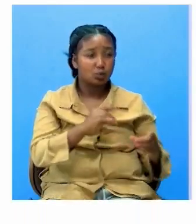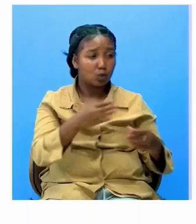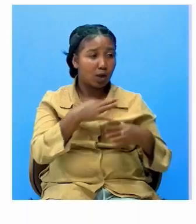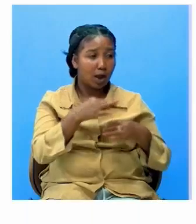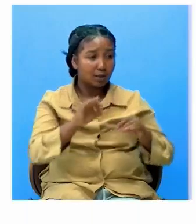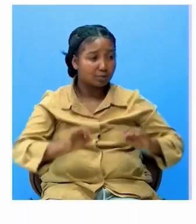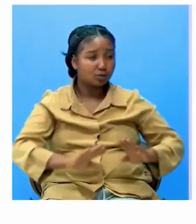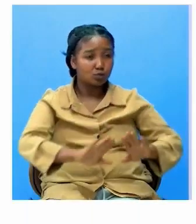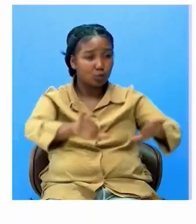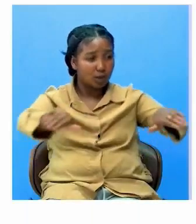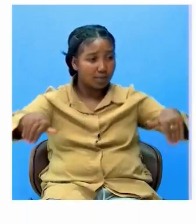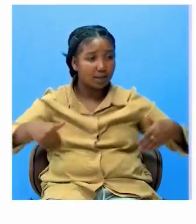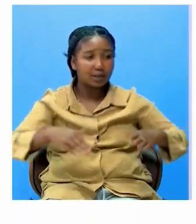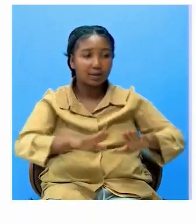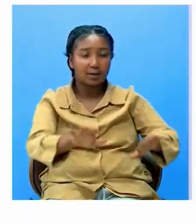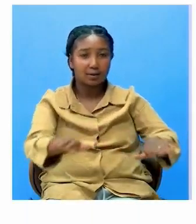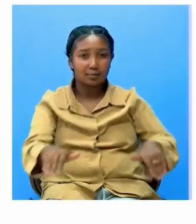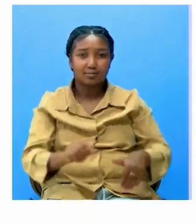swimming?